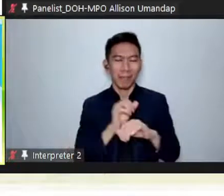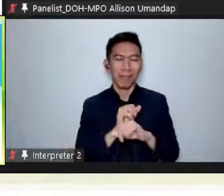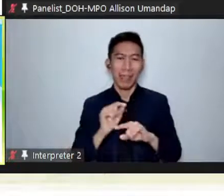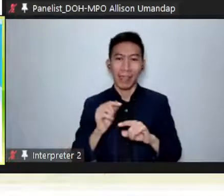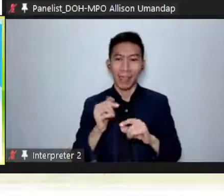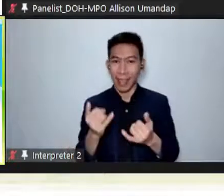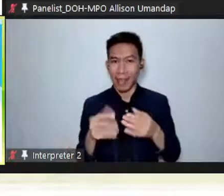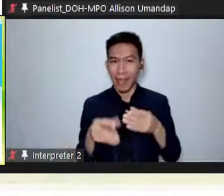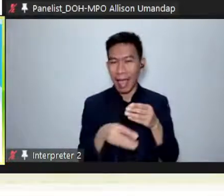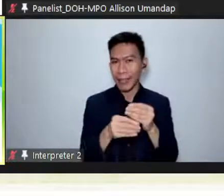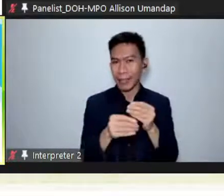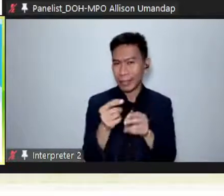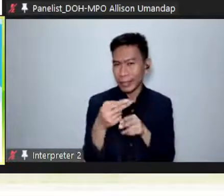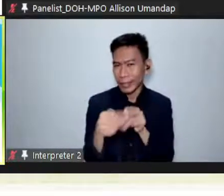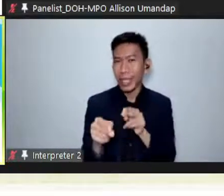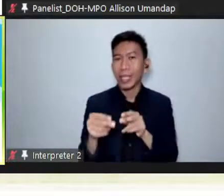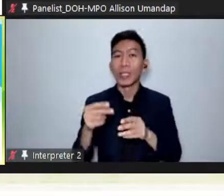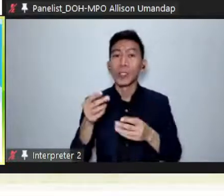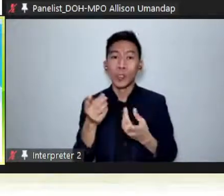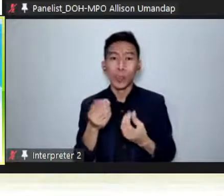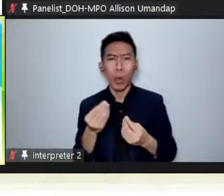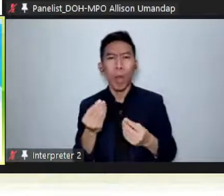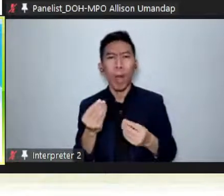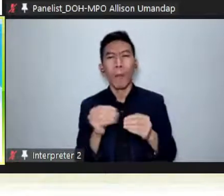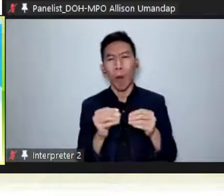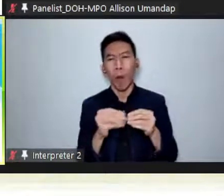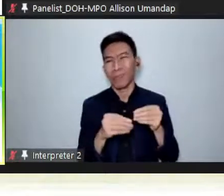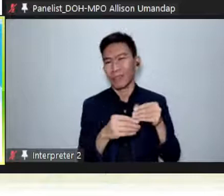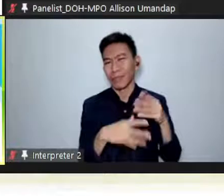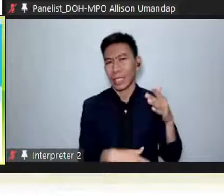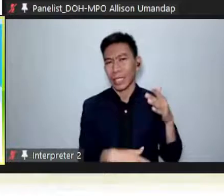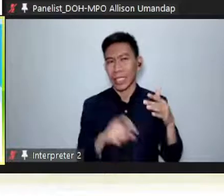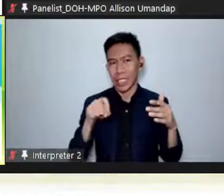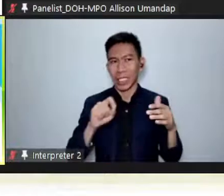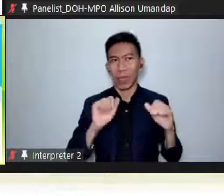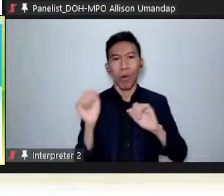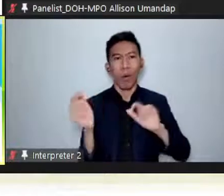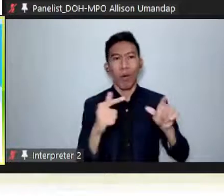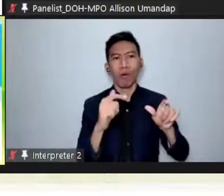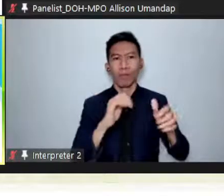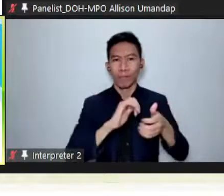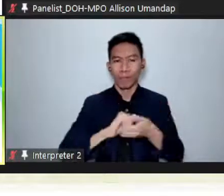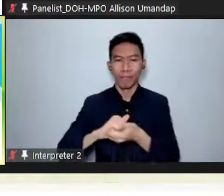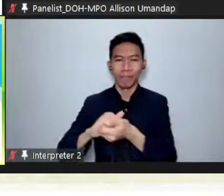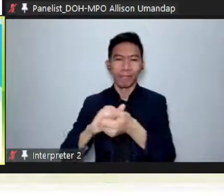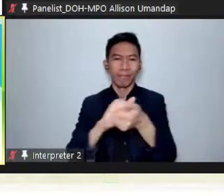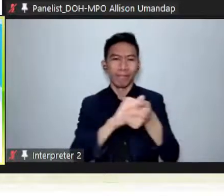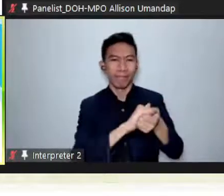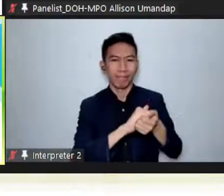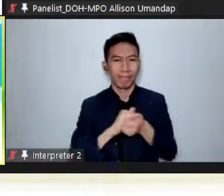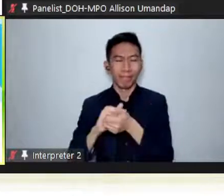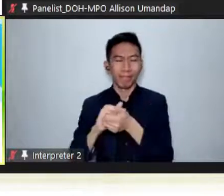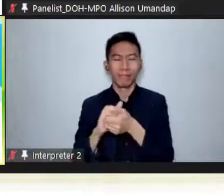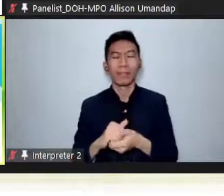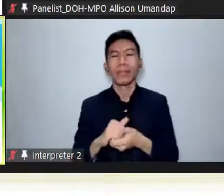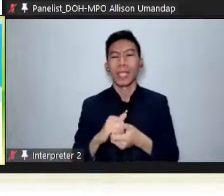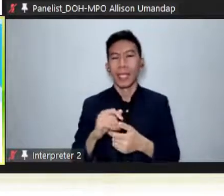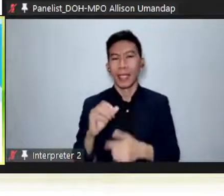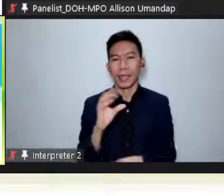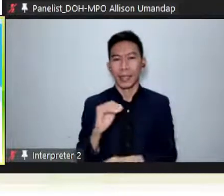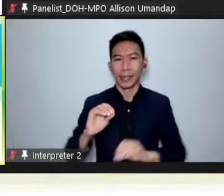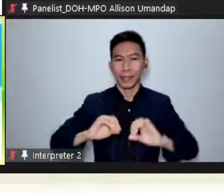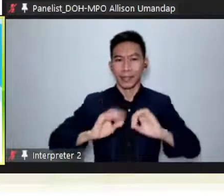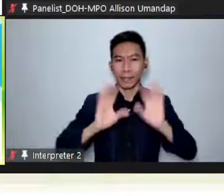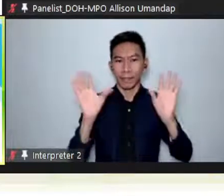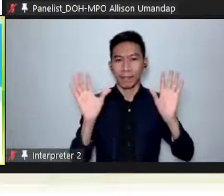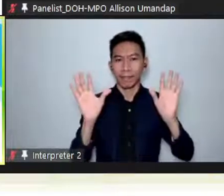do. We will need everyone to help each other out, but also clearly